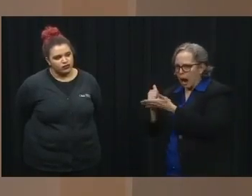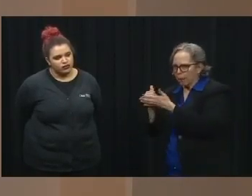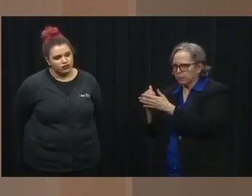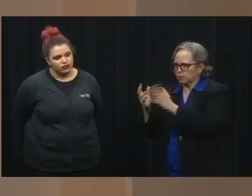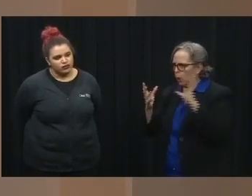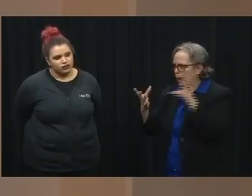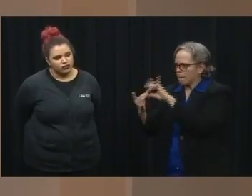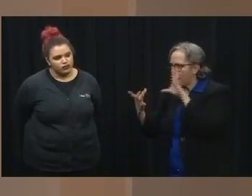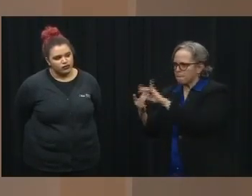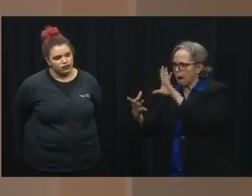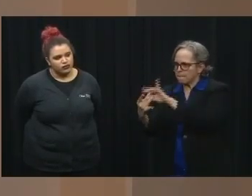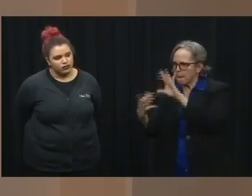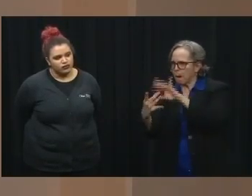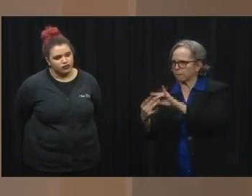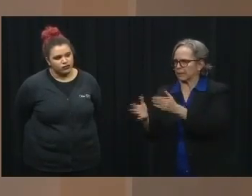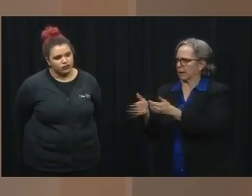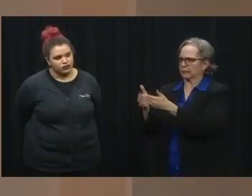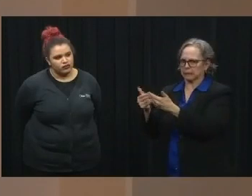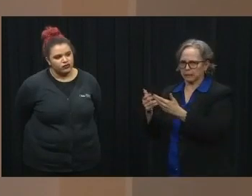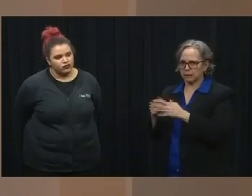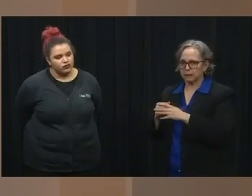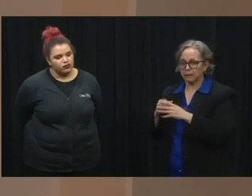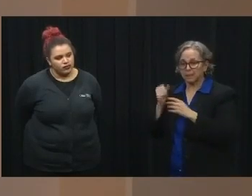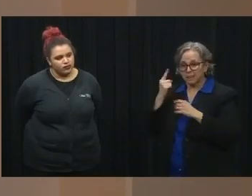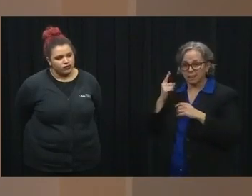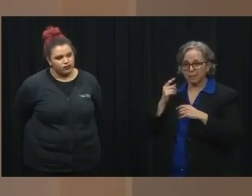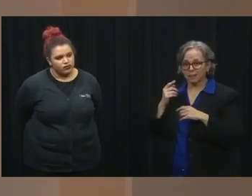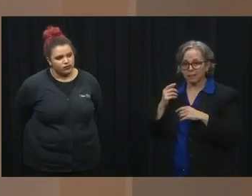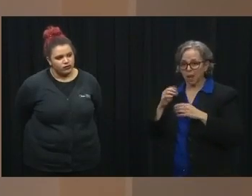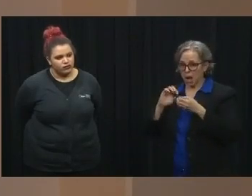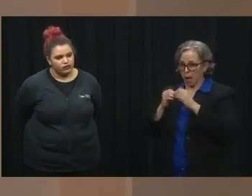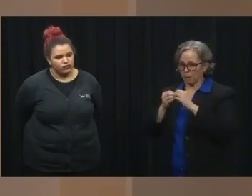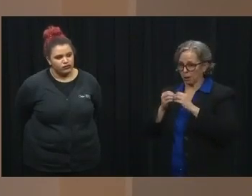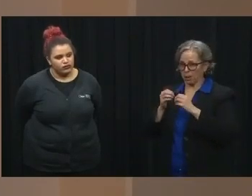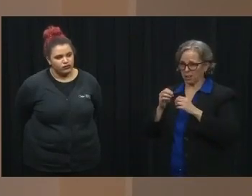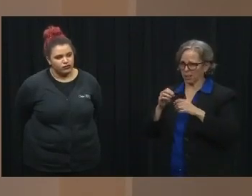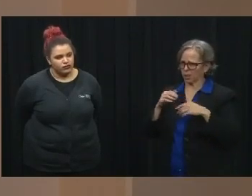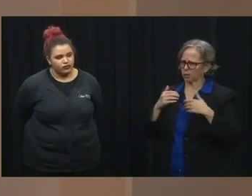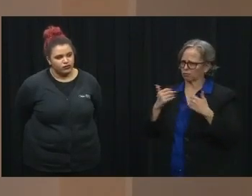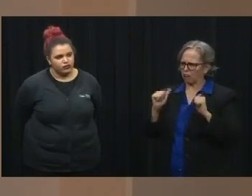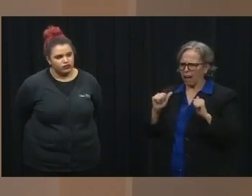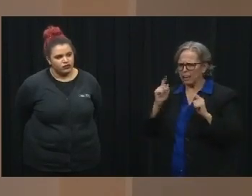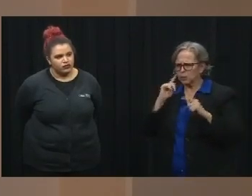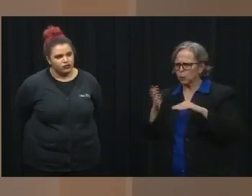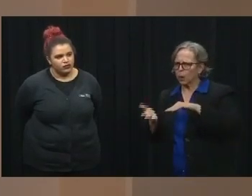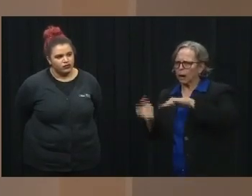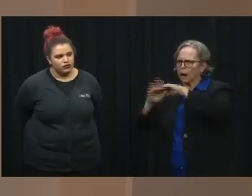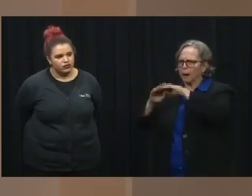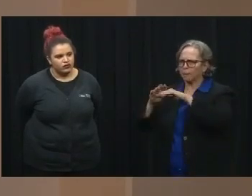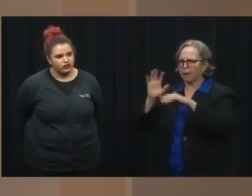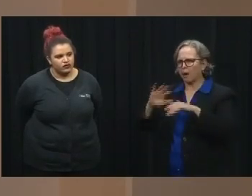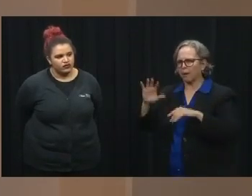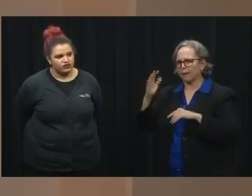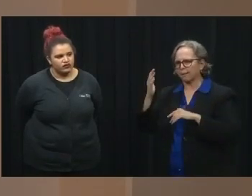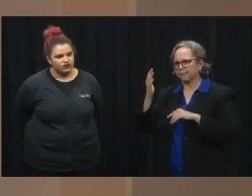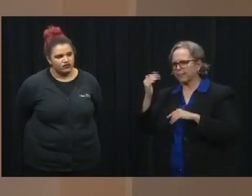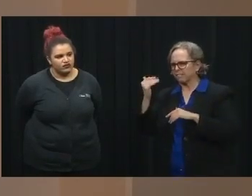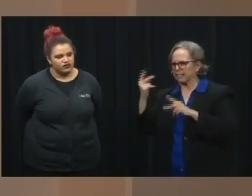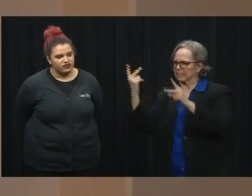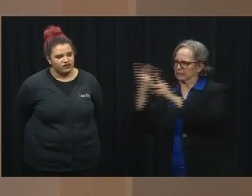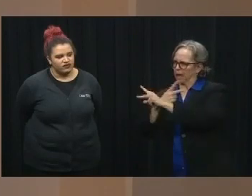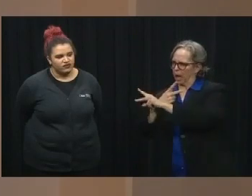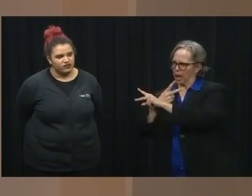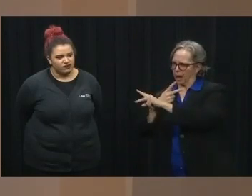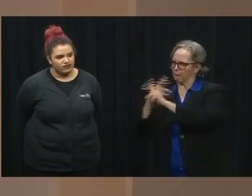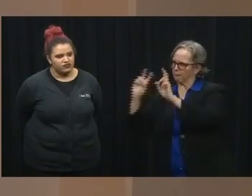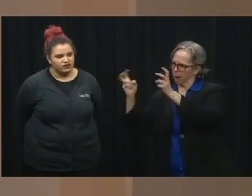to get to, is about 15 times what it normally would be. That's what they're working toward, but